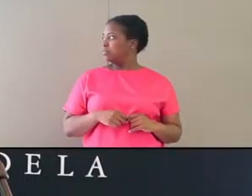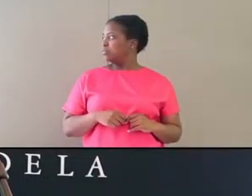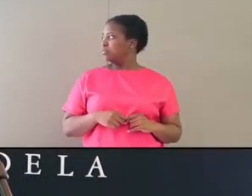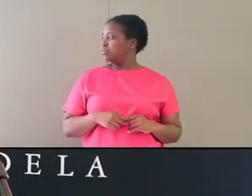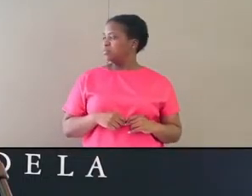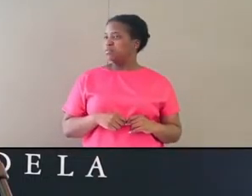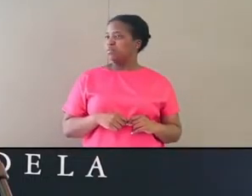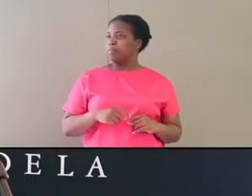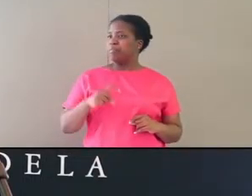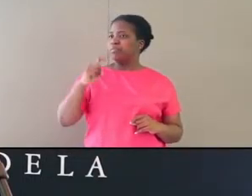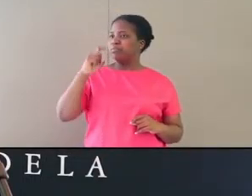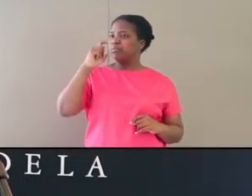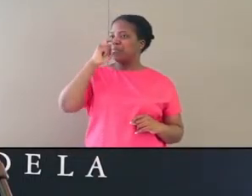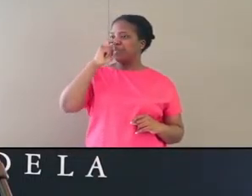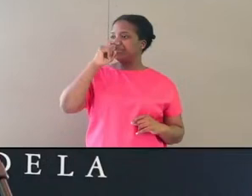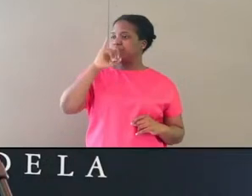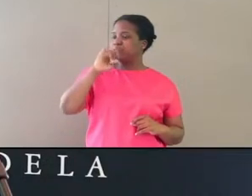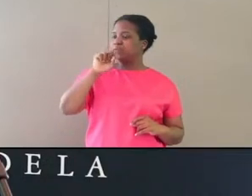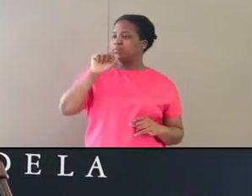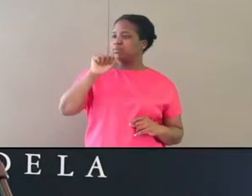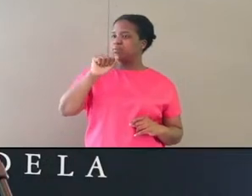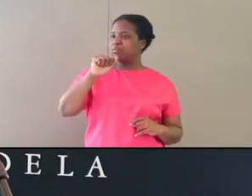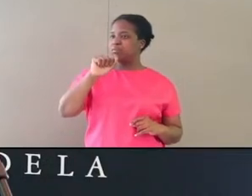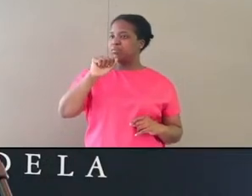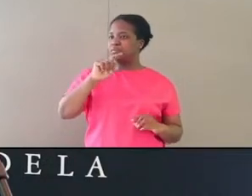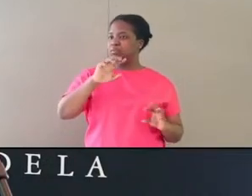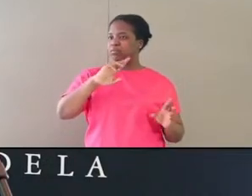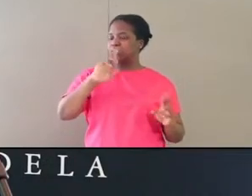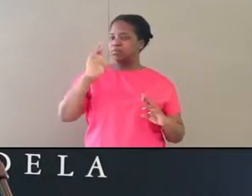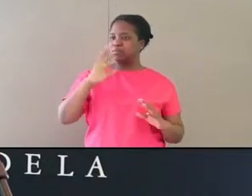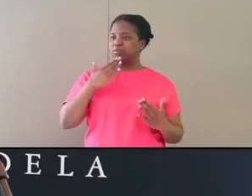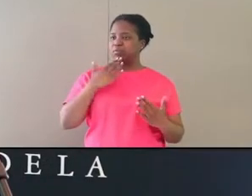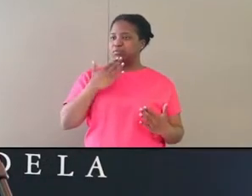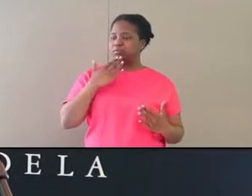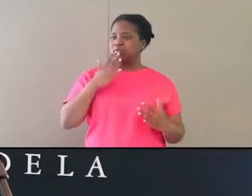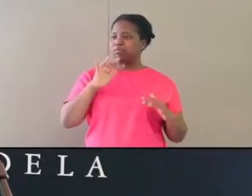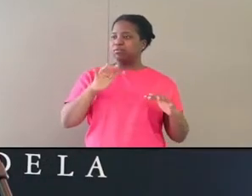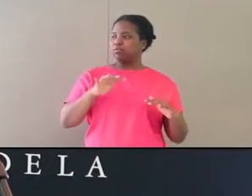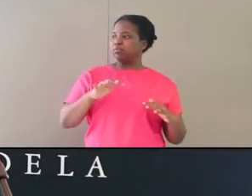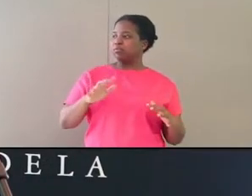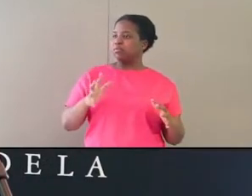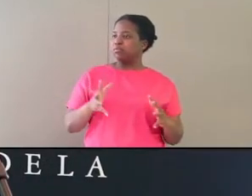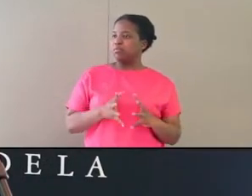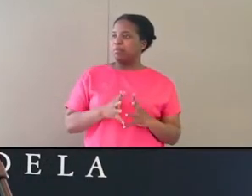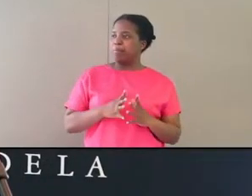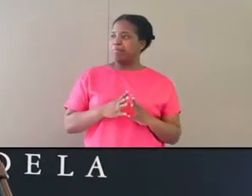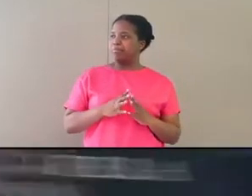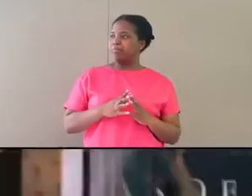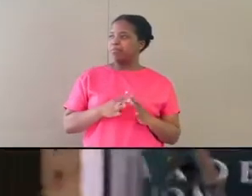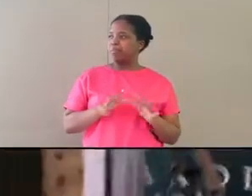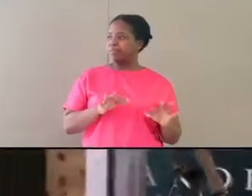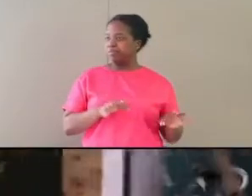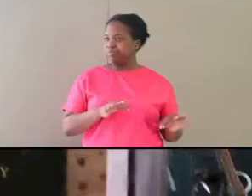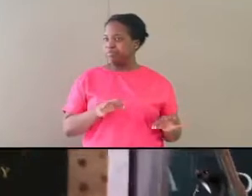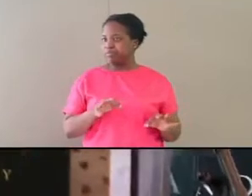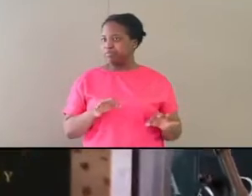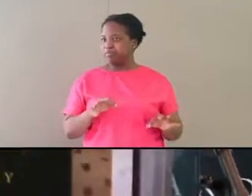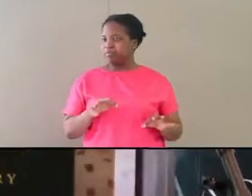my sister Isabella is getting ready to come and do the vote of thanks so you're delaying her